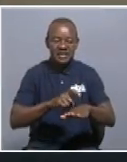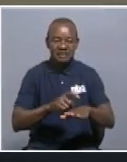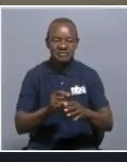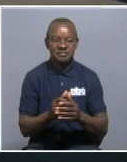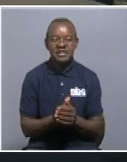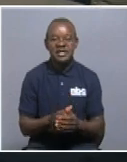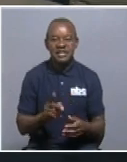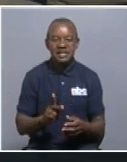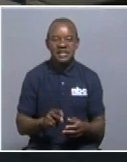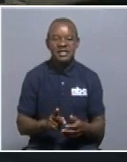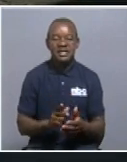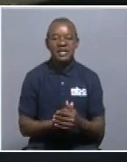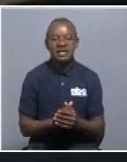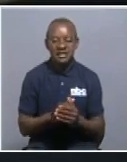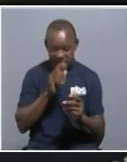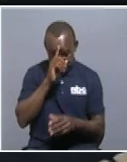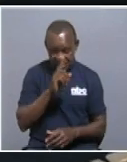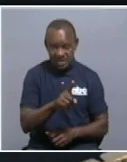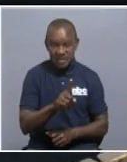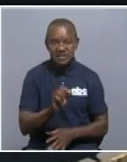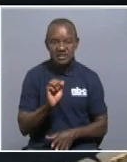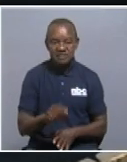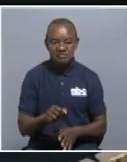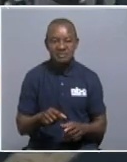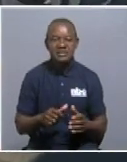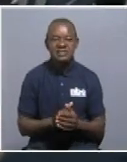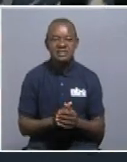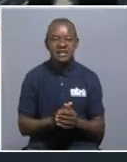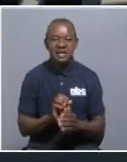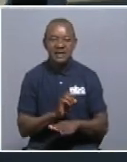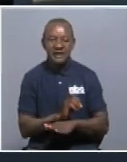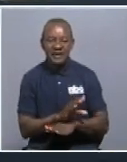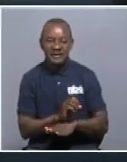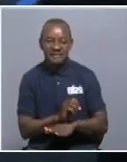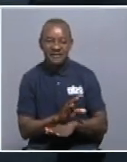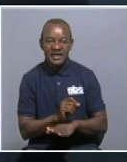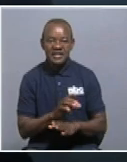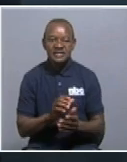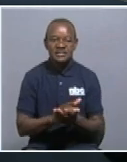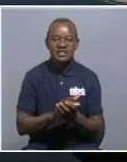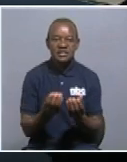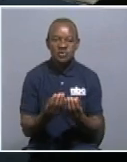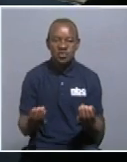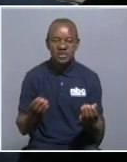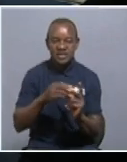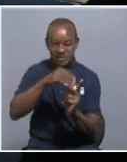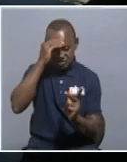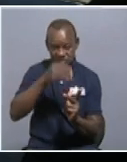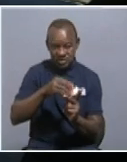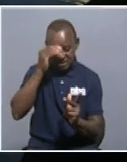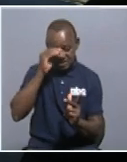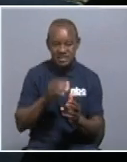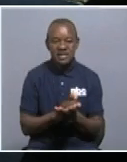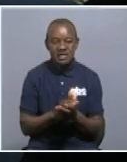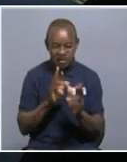that learners do adhere to the social distancing aspect in addition to other measures in place, and they can do that in collaboration with the